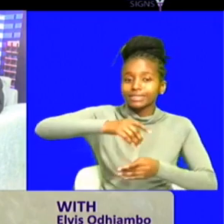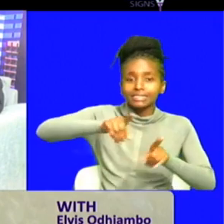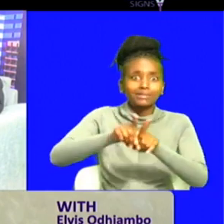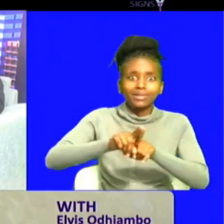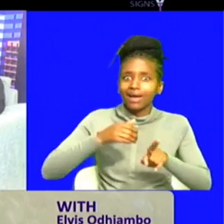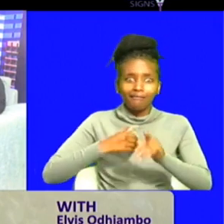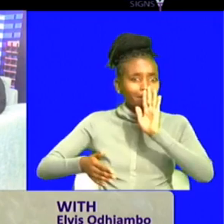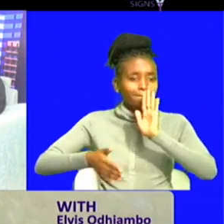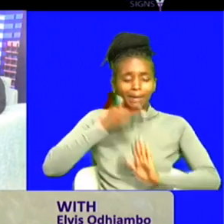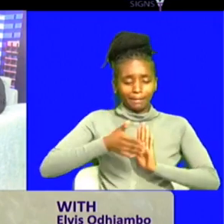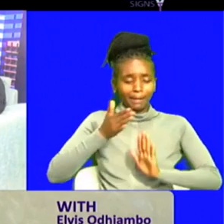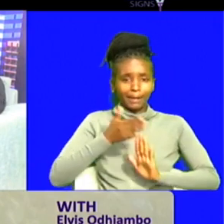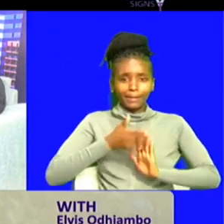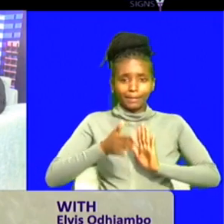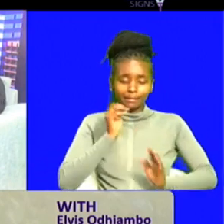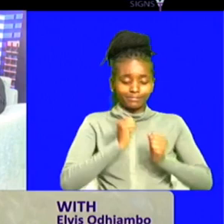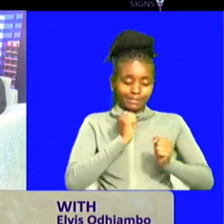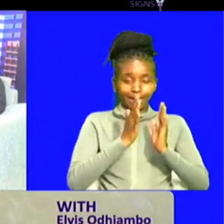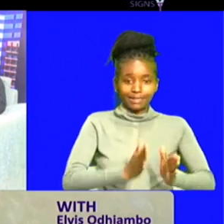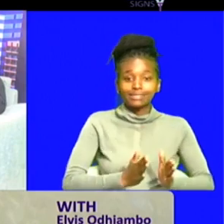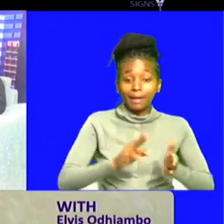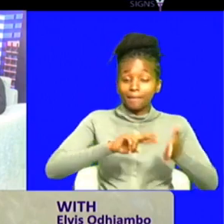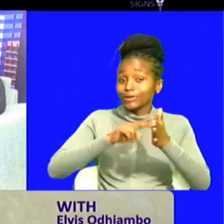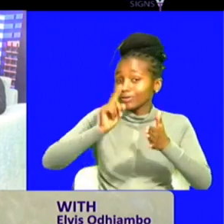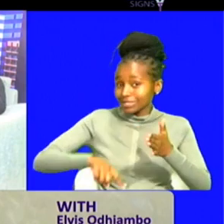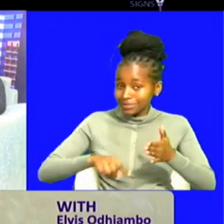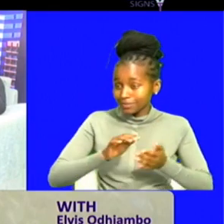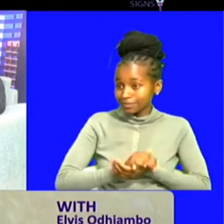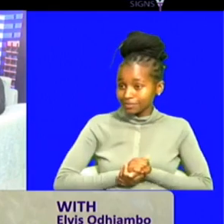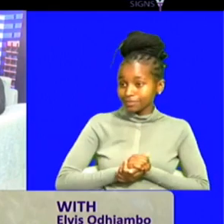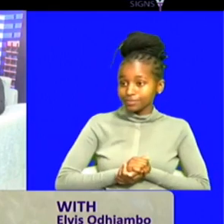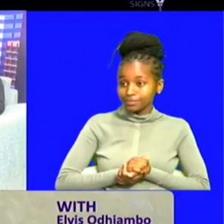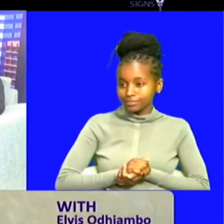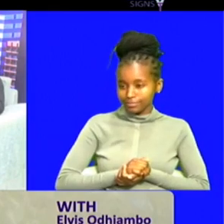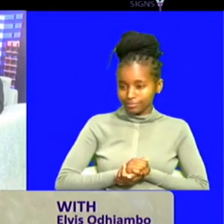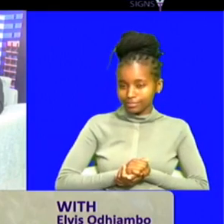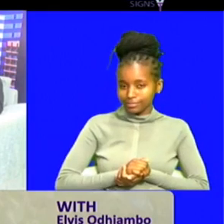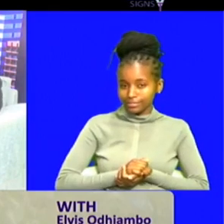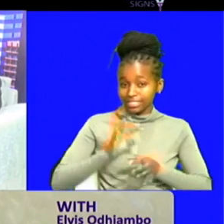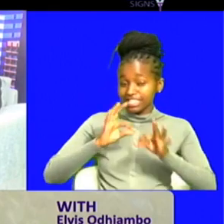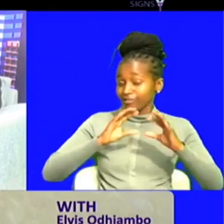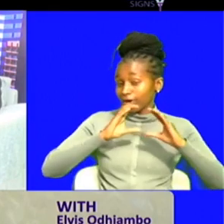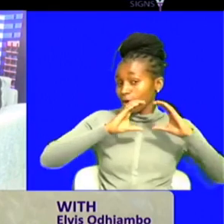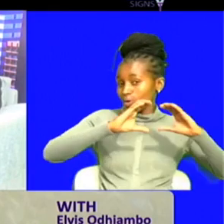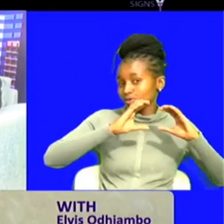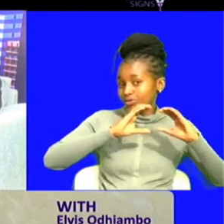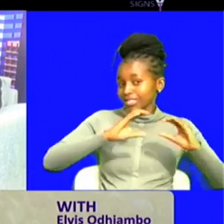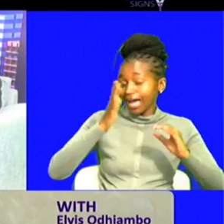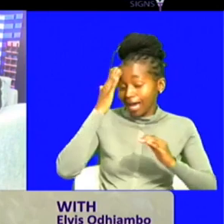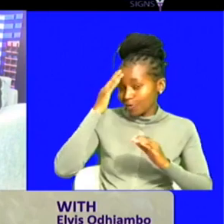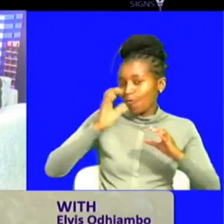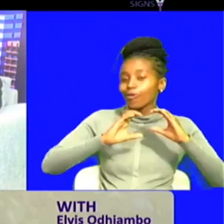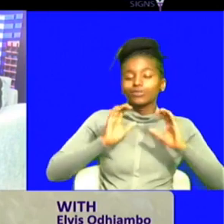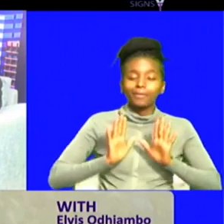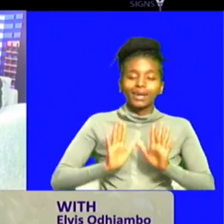fast runners. Yes. So I think if their coach is, I know, is pressured in